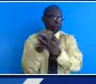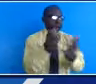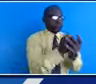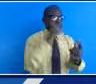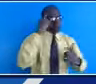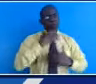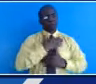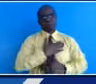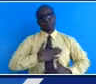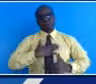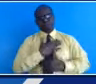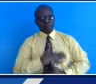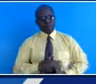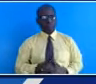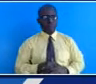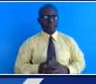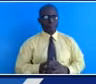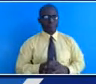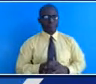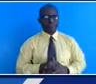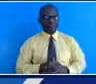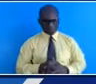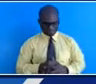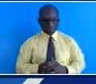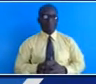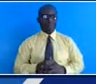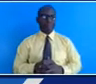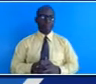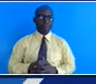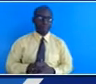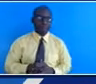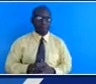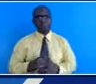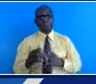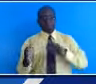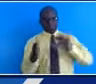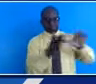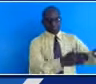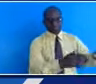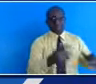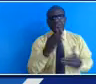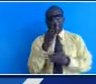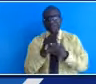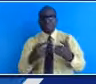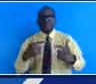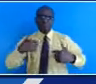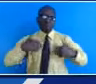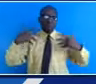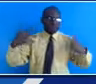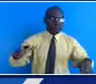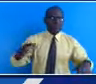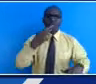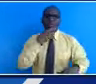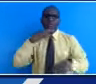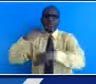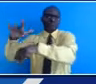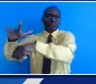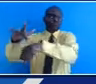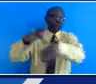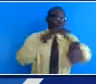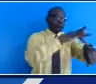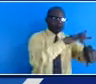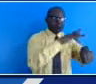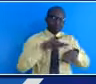And many times with colleagues of mine from around the county, I ask them, I'm coming to your area for one reason or another, where do